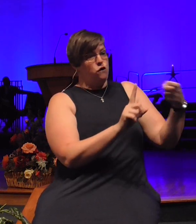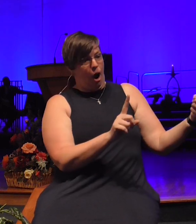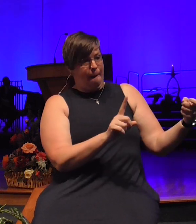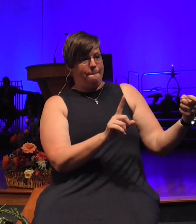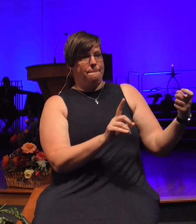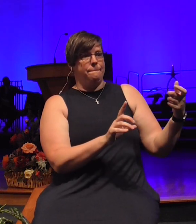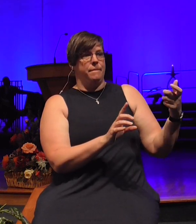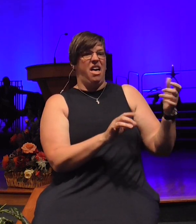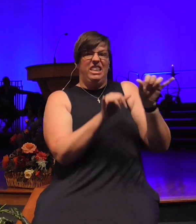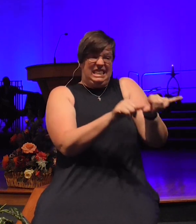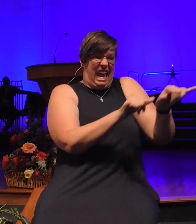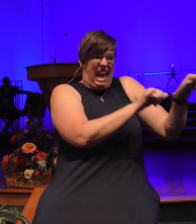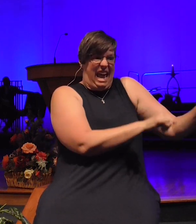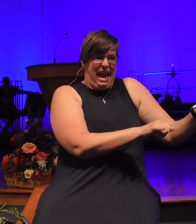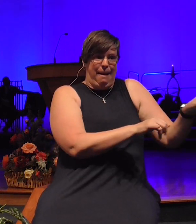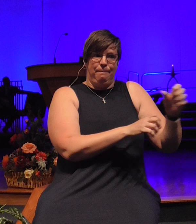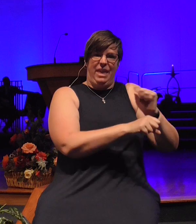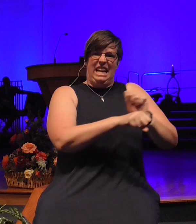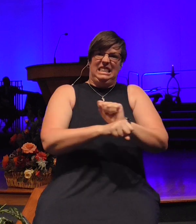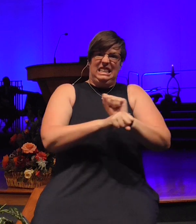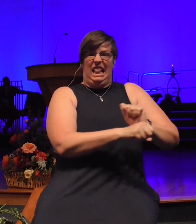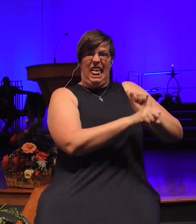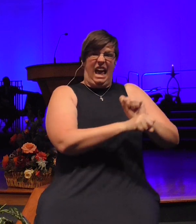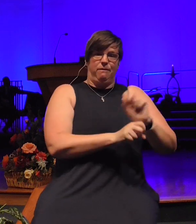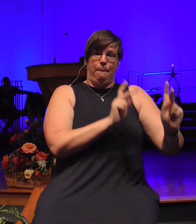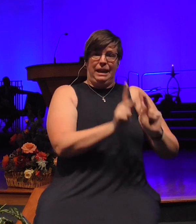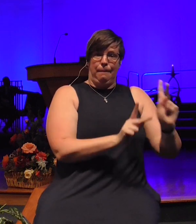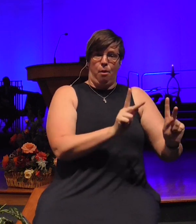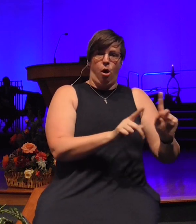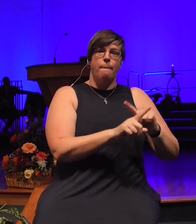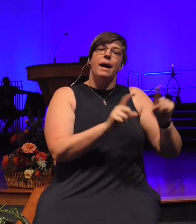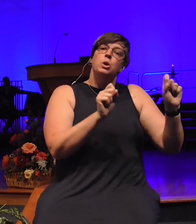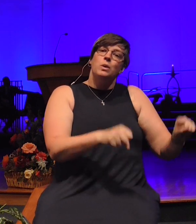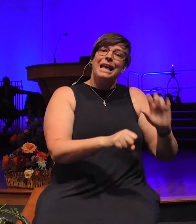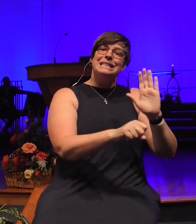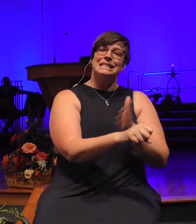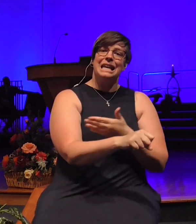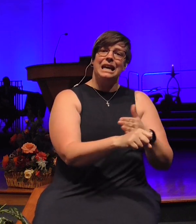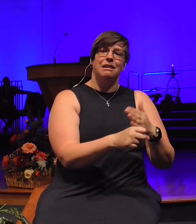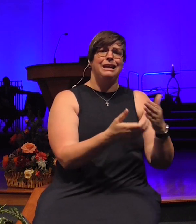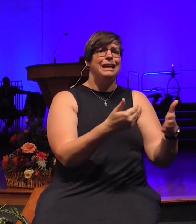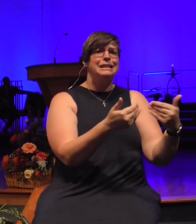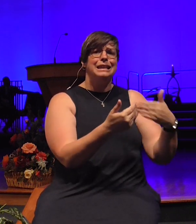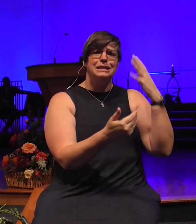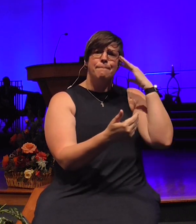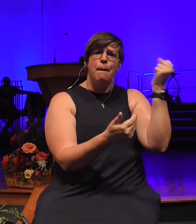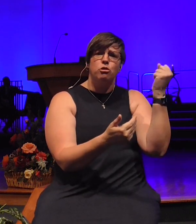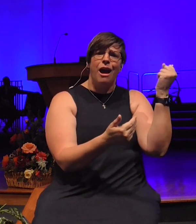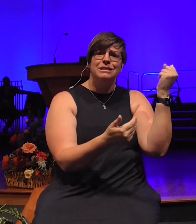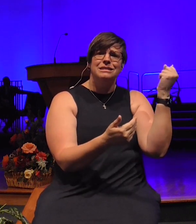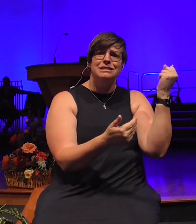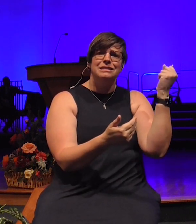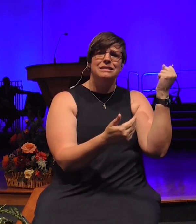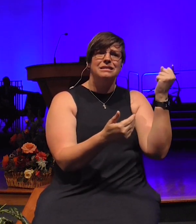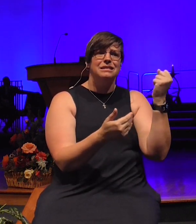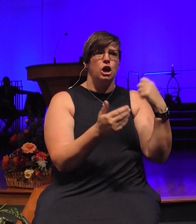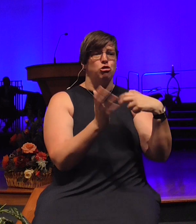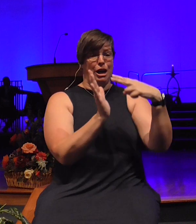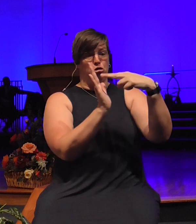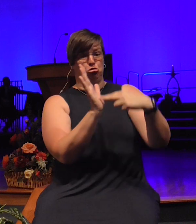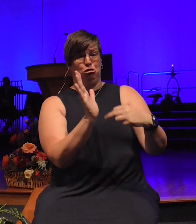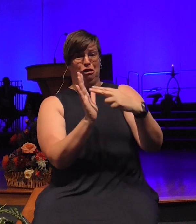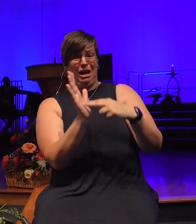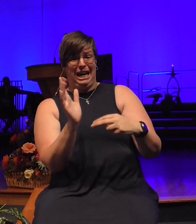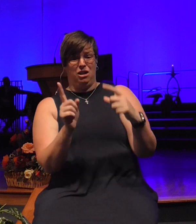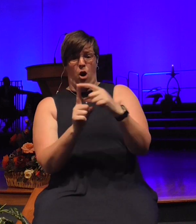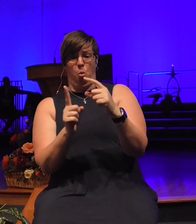enslaved people, but you could sing them, so they were easy to memorize. Try to read the words